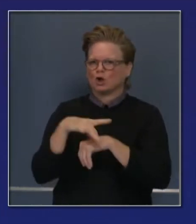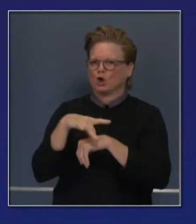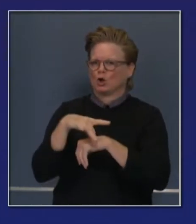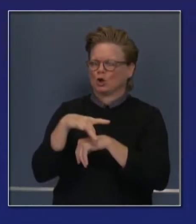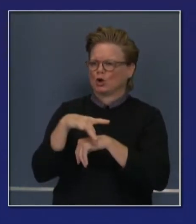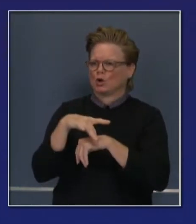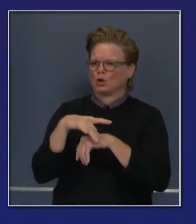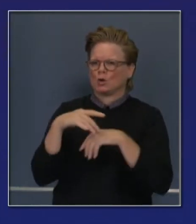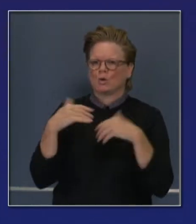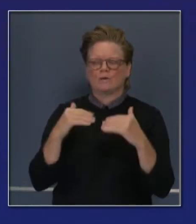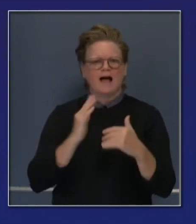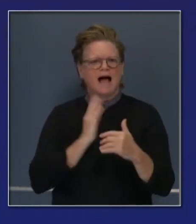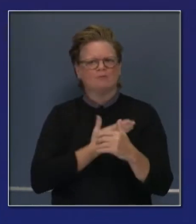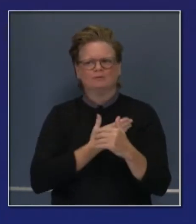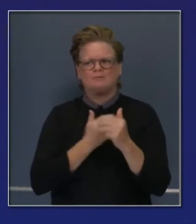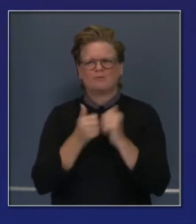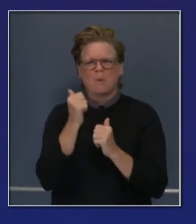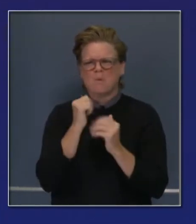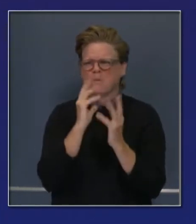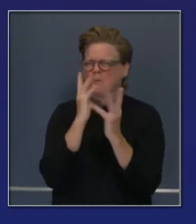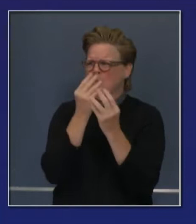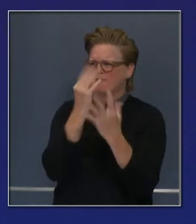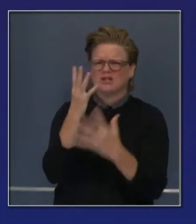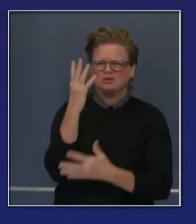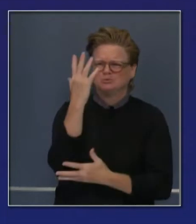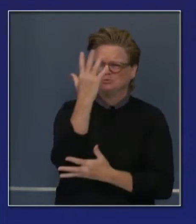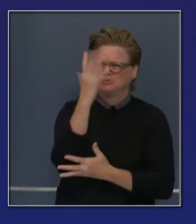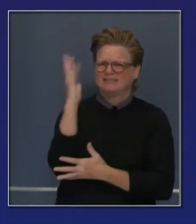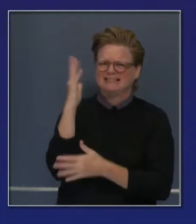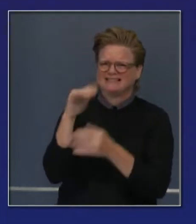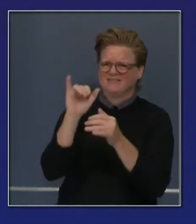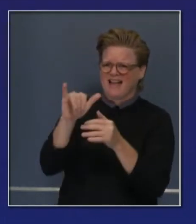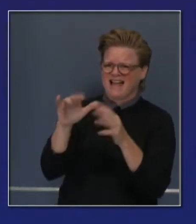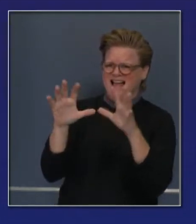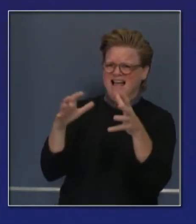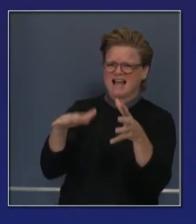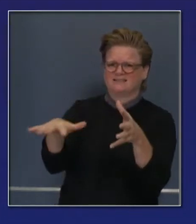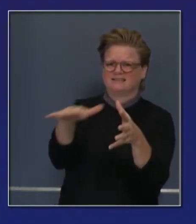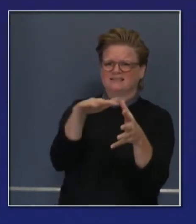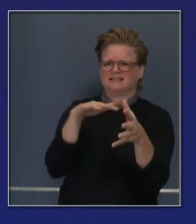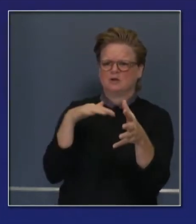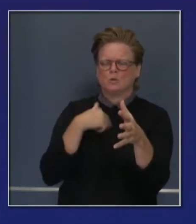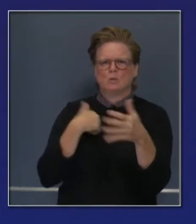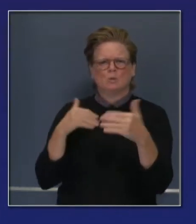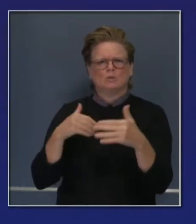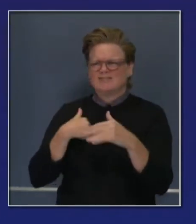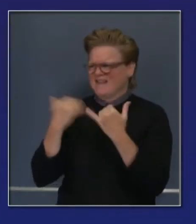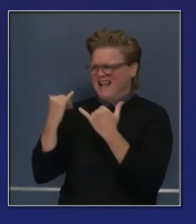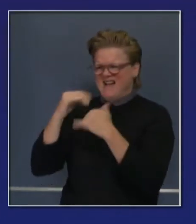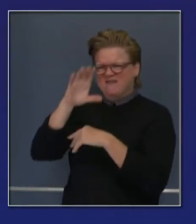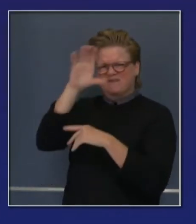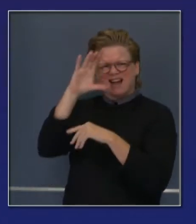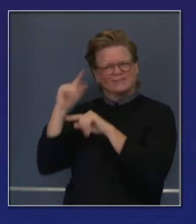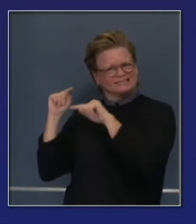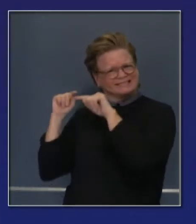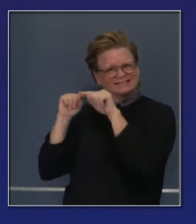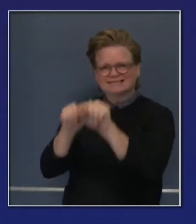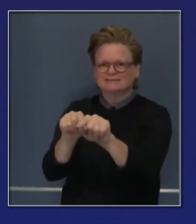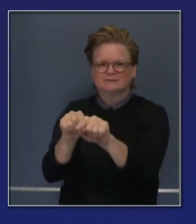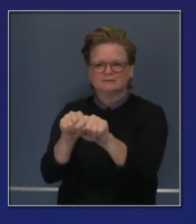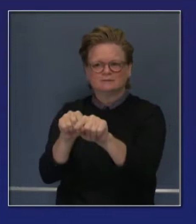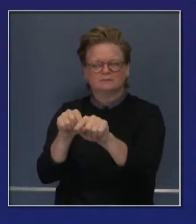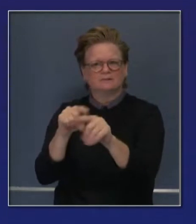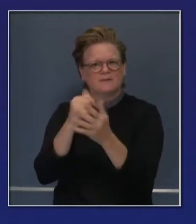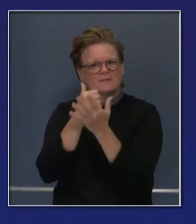majestic trees. But nonetheless, we are putting a lot of resource on that. We'll continue to